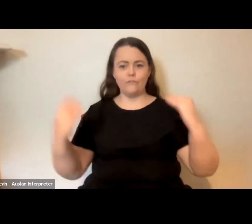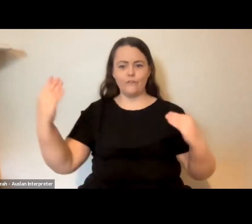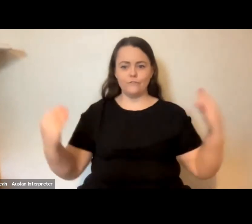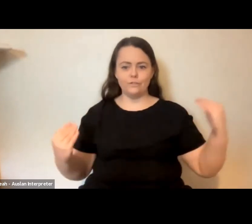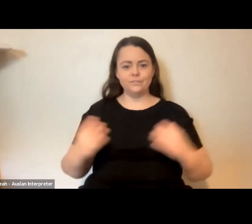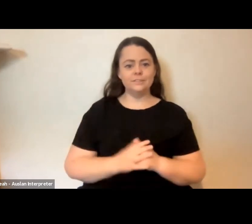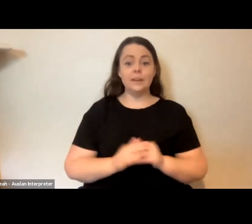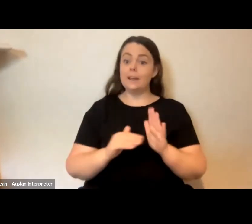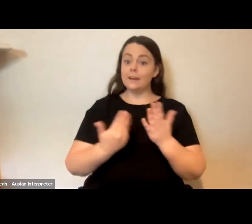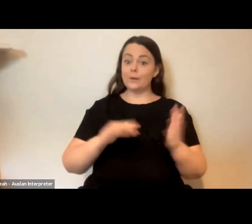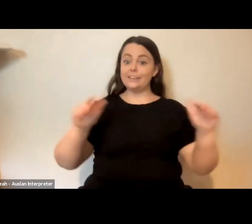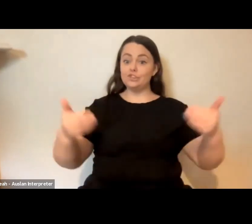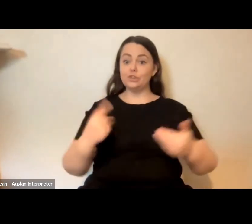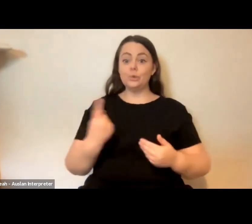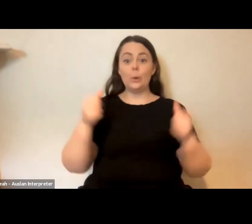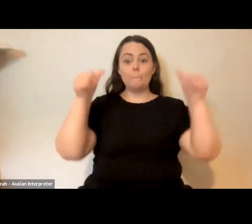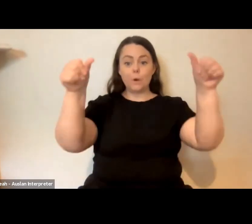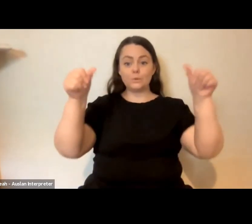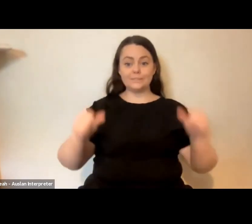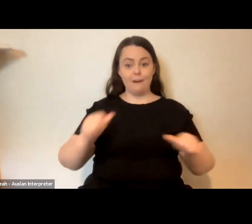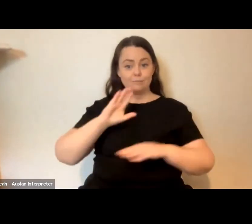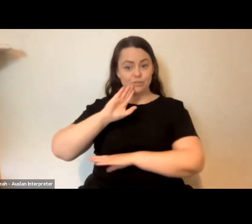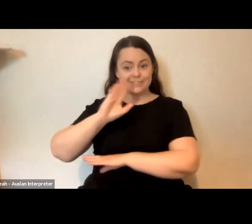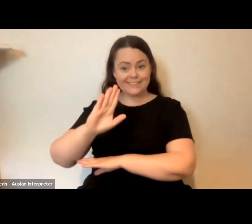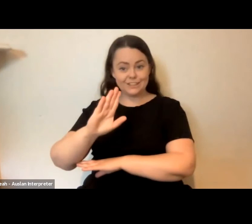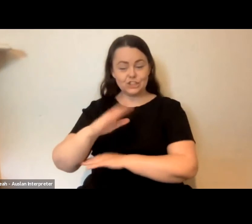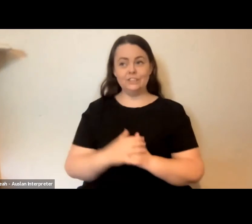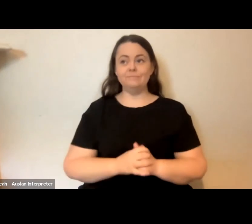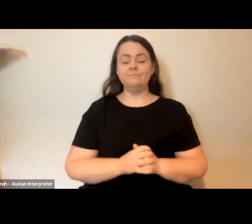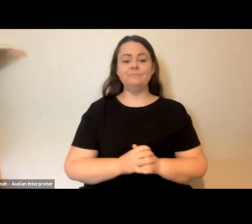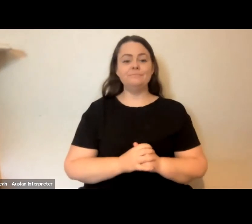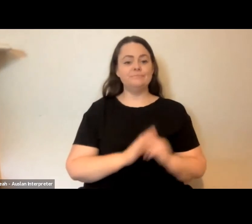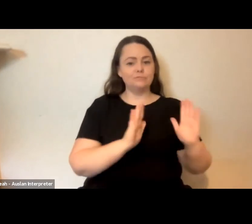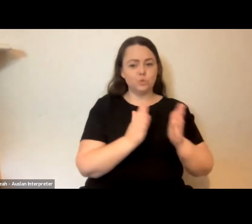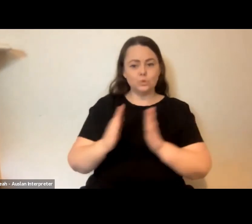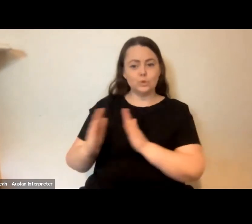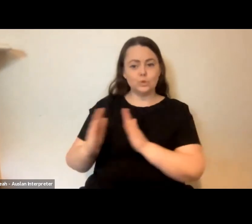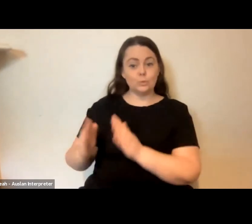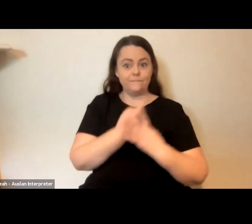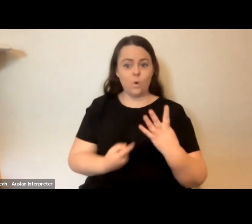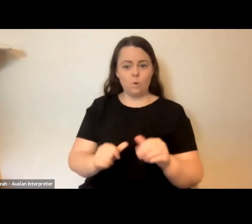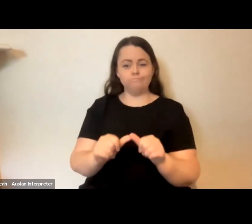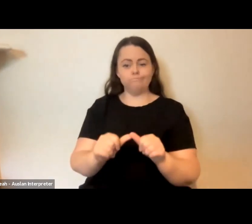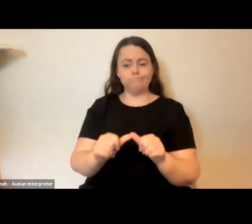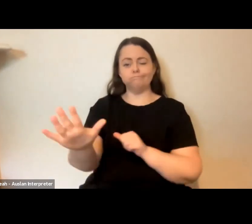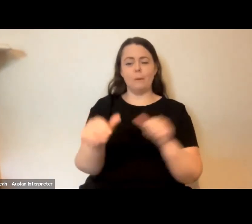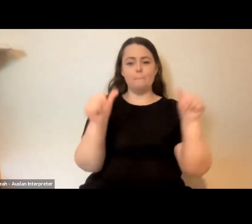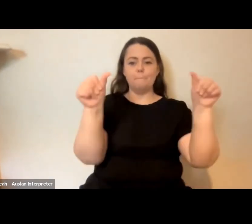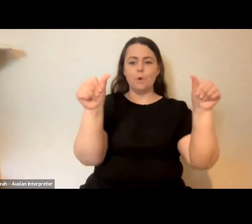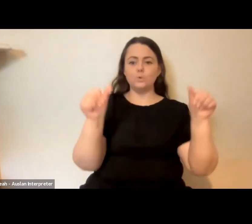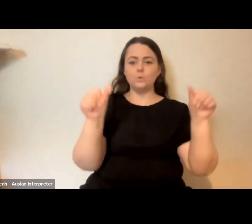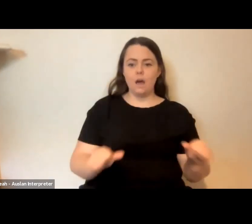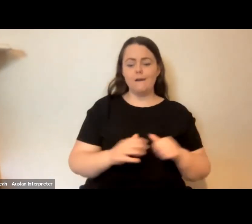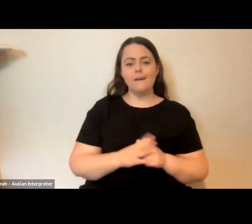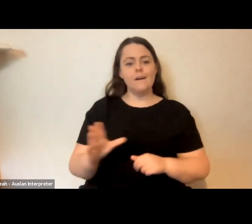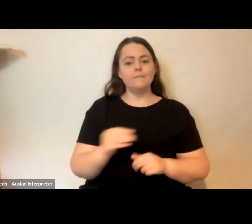the poster presentations, and then I'll leave you guys as well. So we're now going to be viewing 4 outstanding posters from NDARC staff